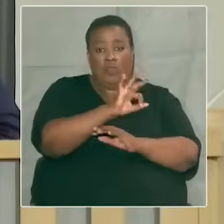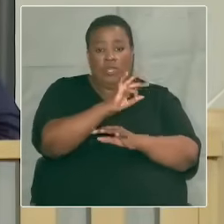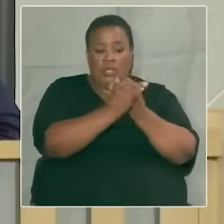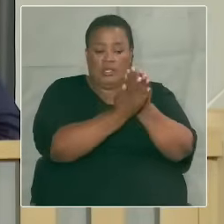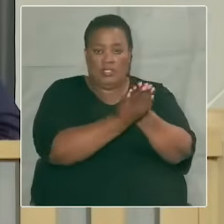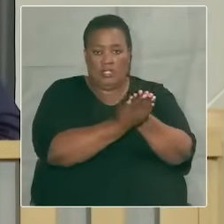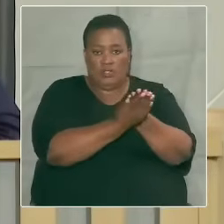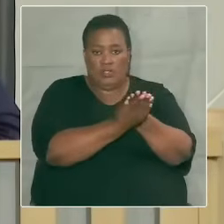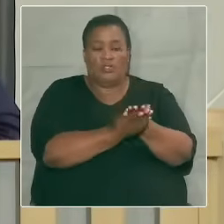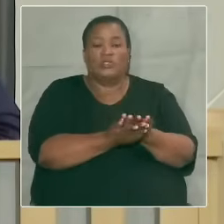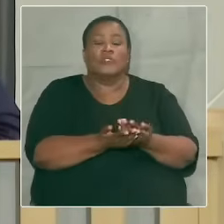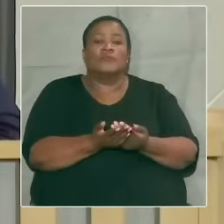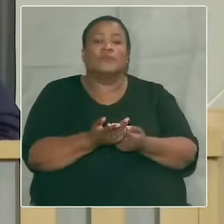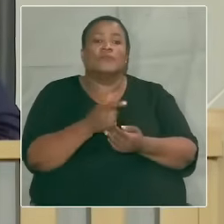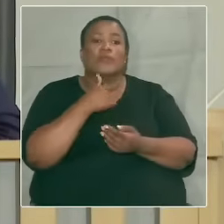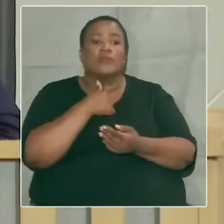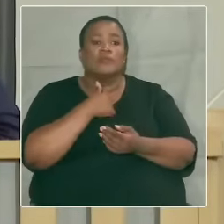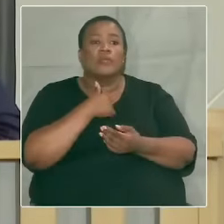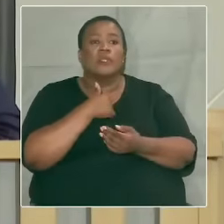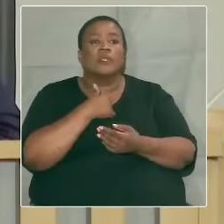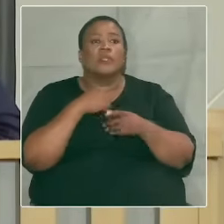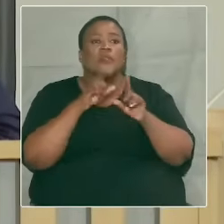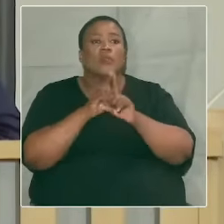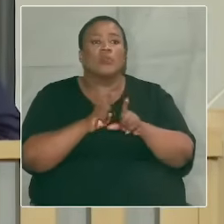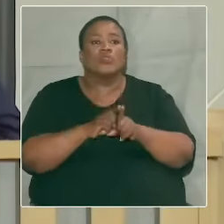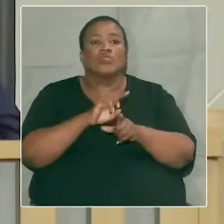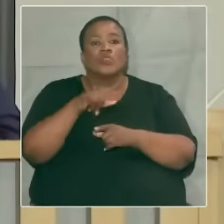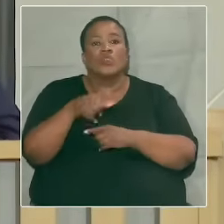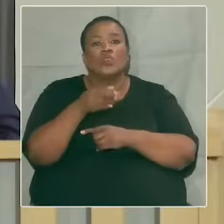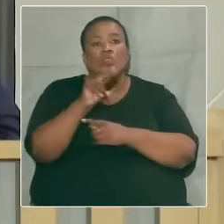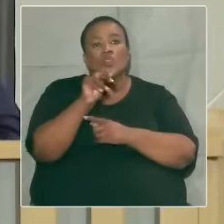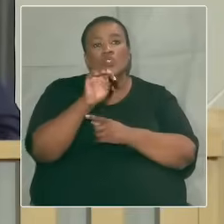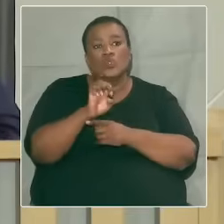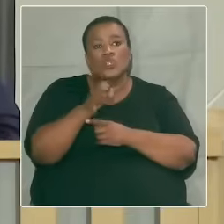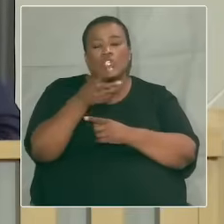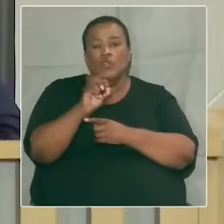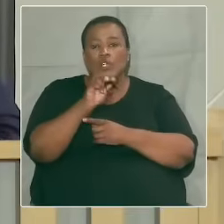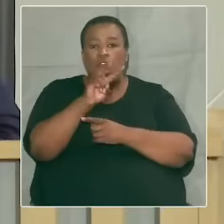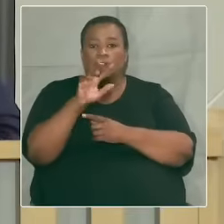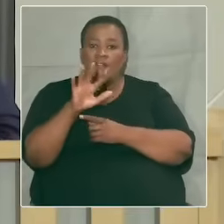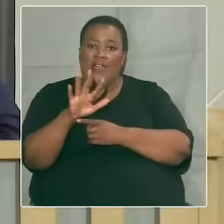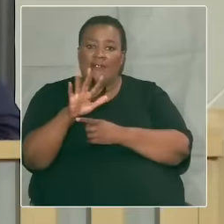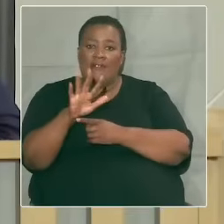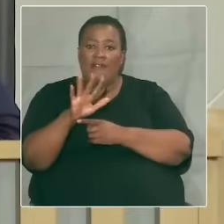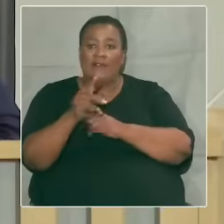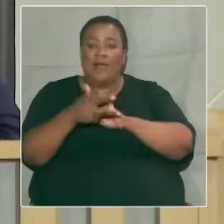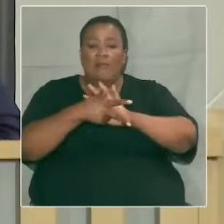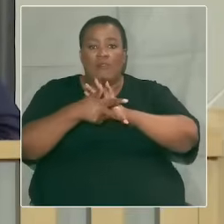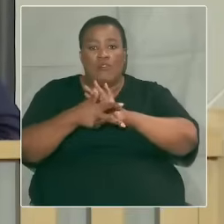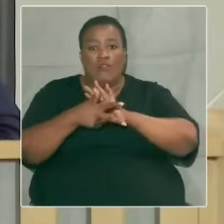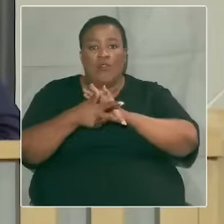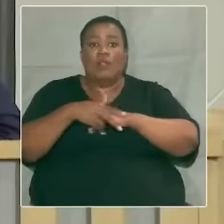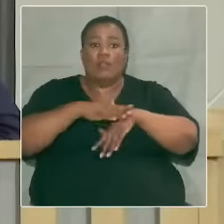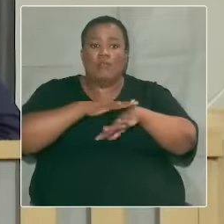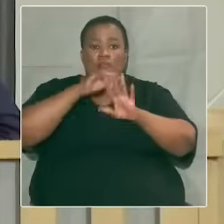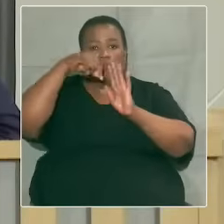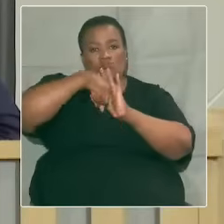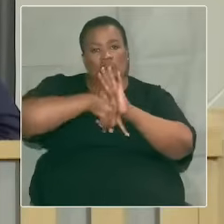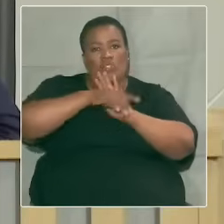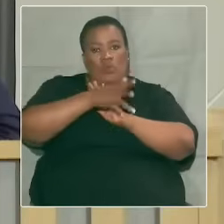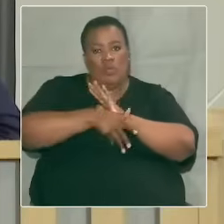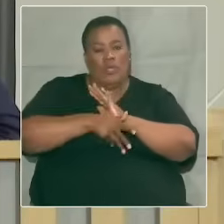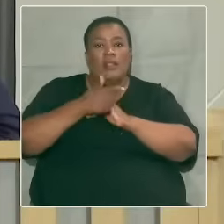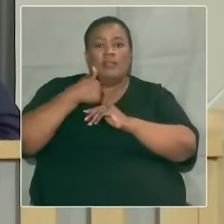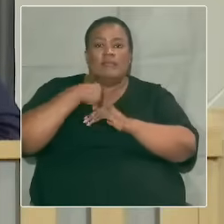also deal with the June 2025 approval in more detail when I address the events that occurred post the handing over